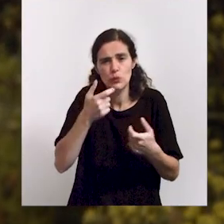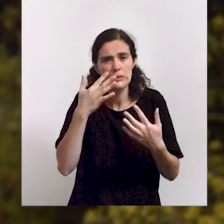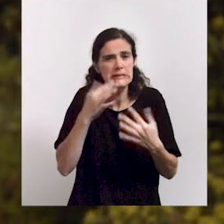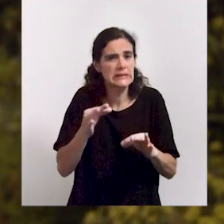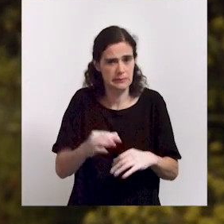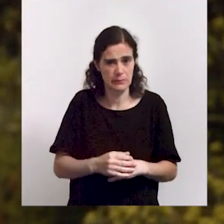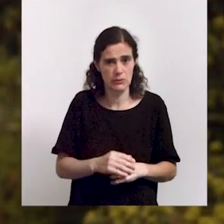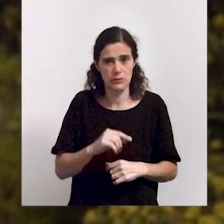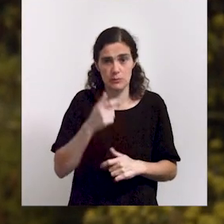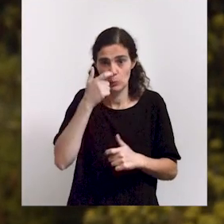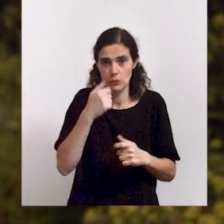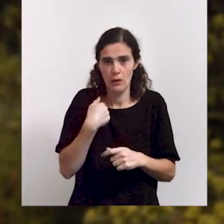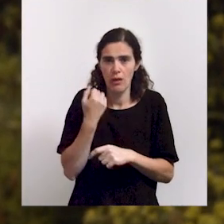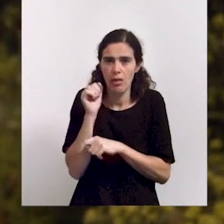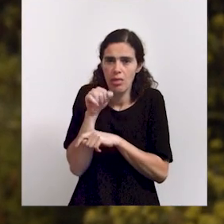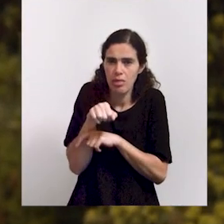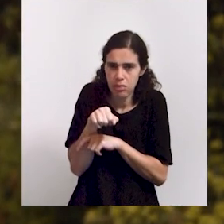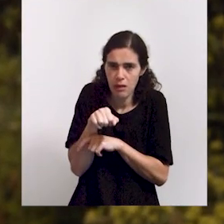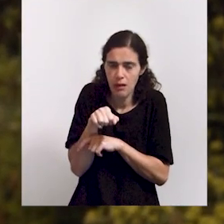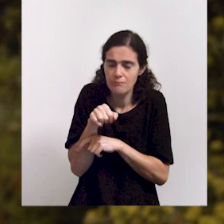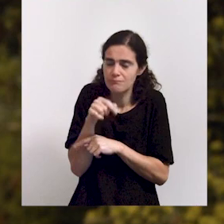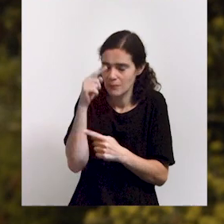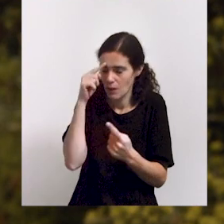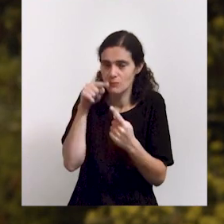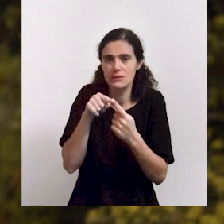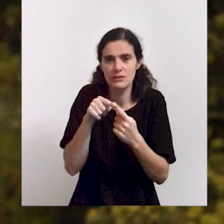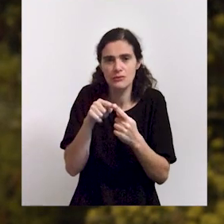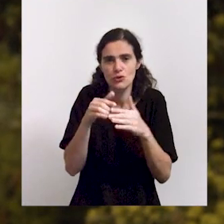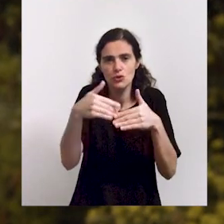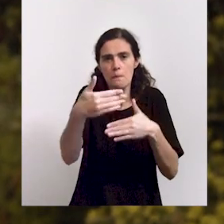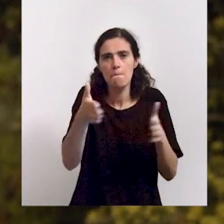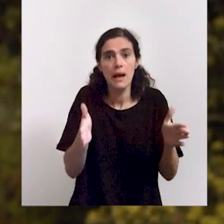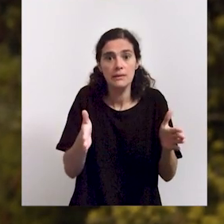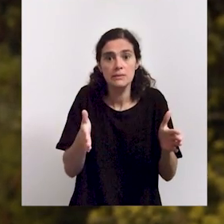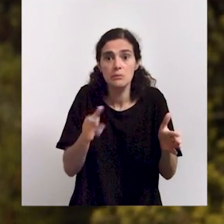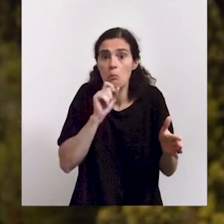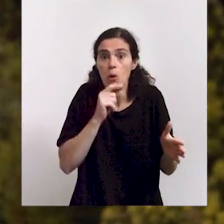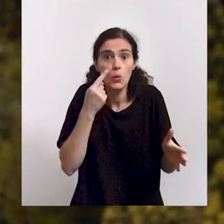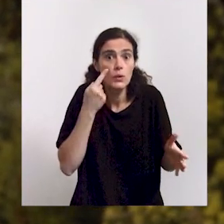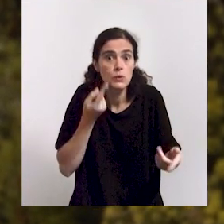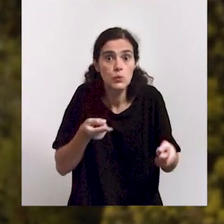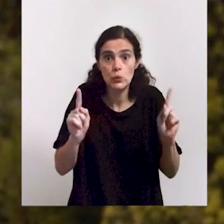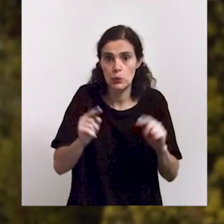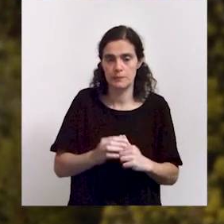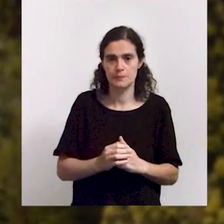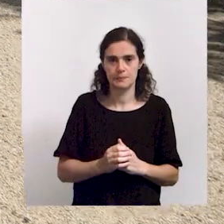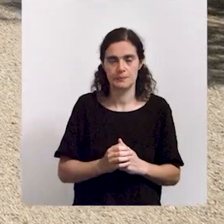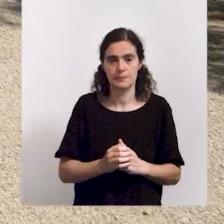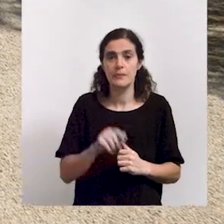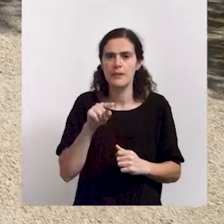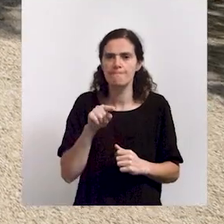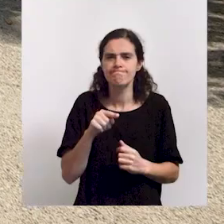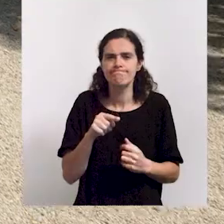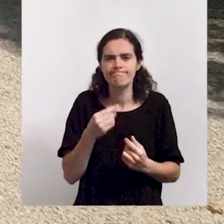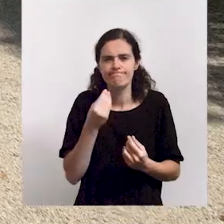to enter a space that you might not know. And this gesture of humility, I